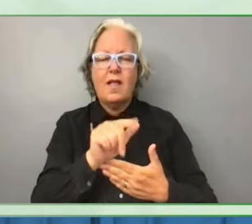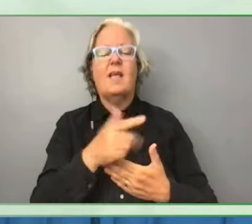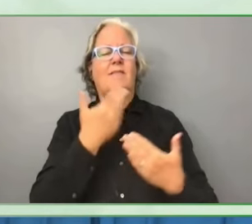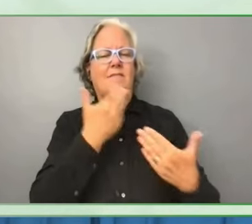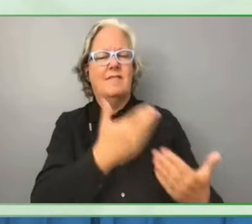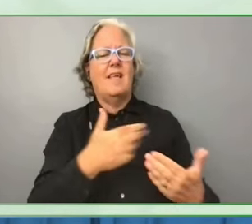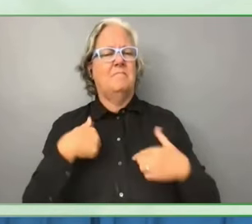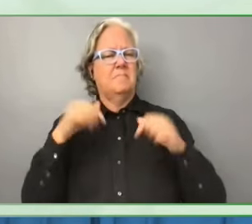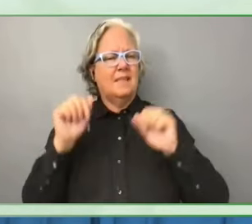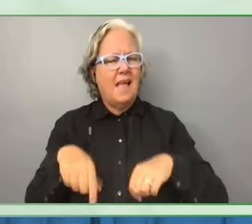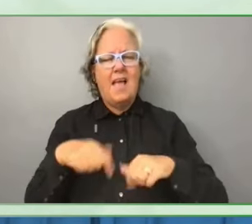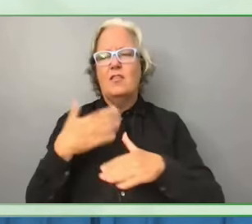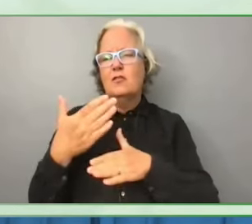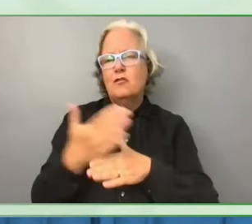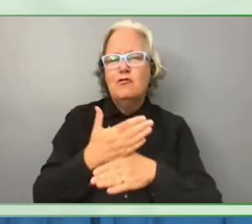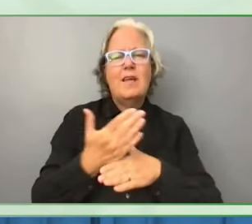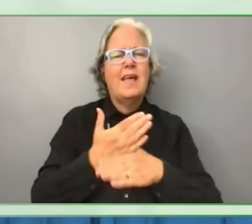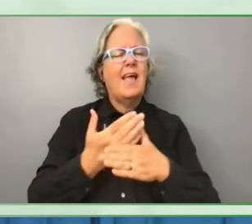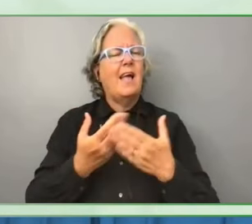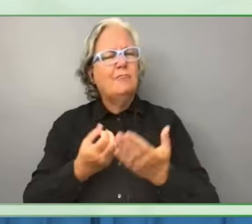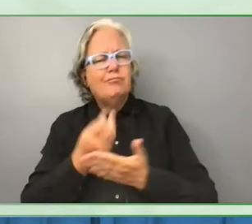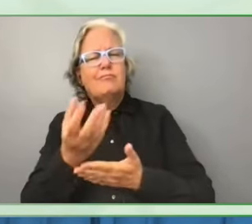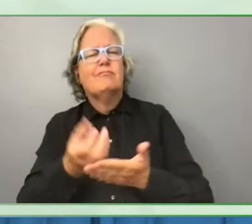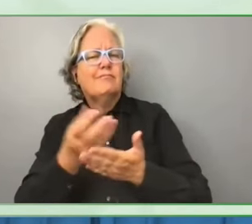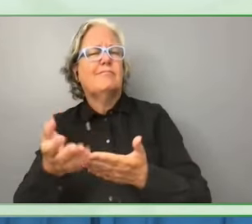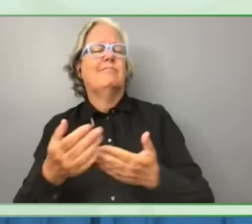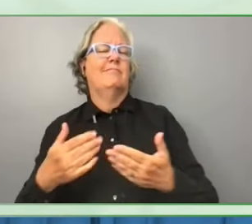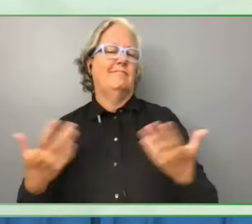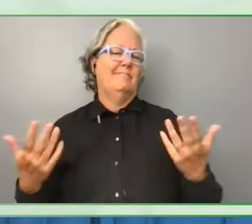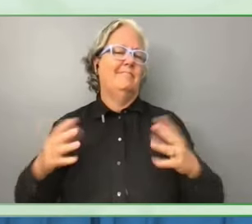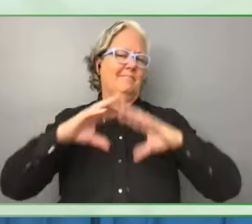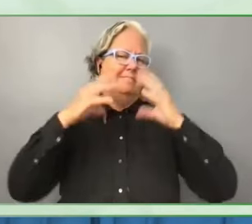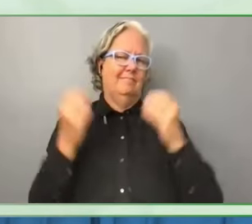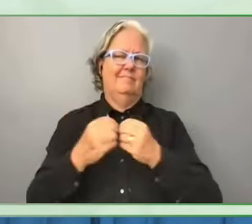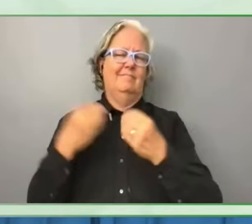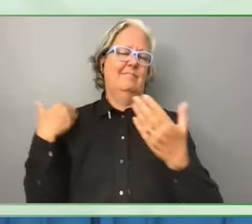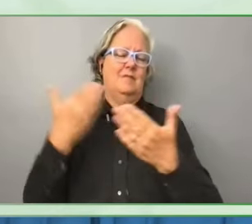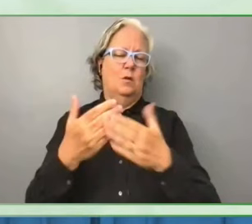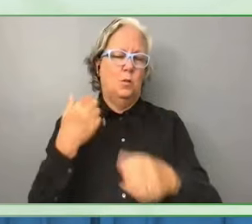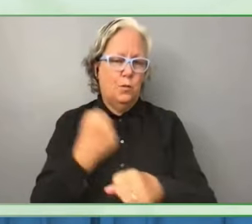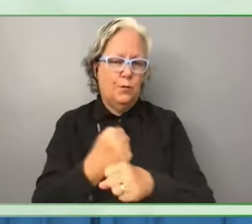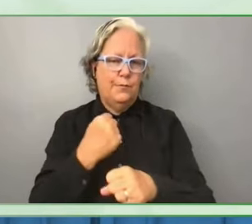guesting guests from the across of the world. I'm Ruhel YABLOY,